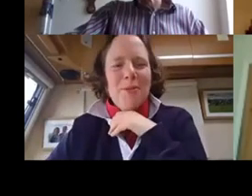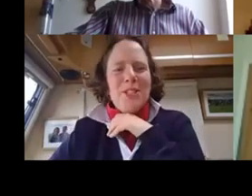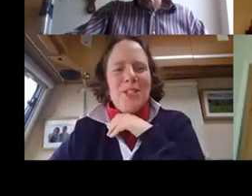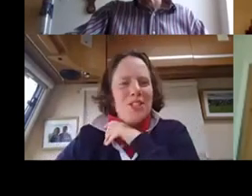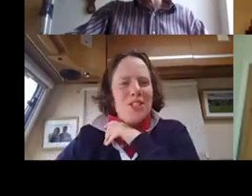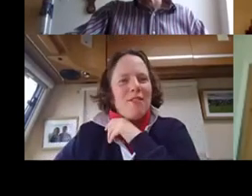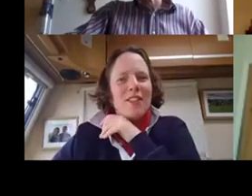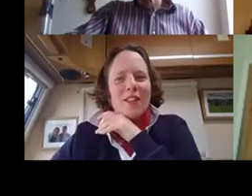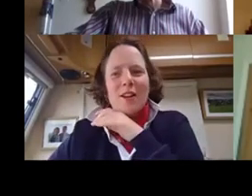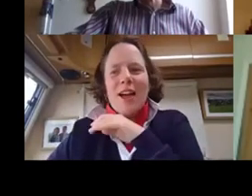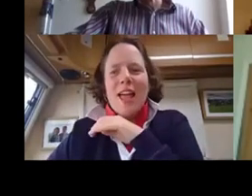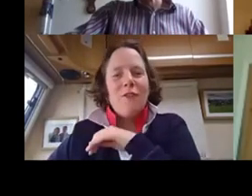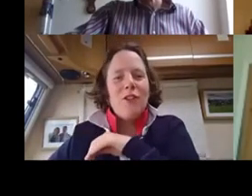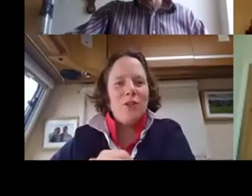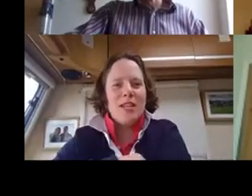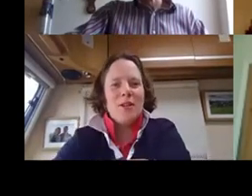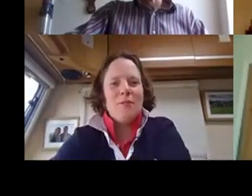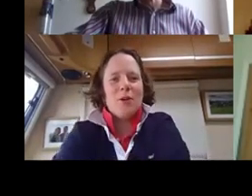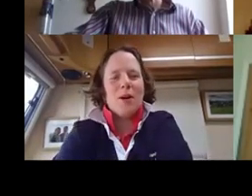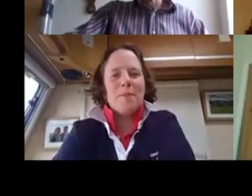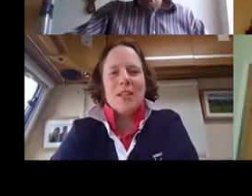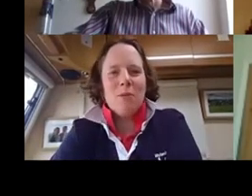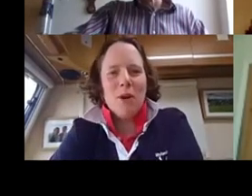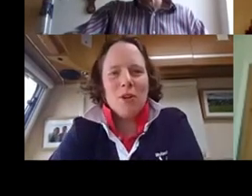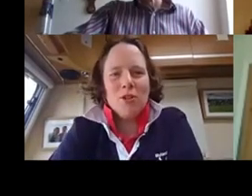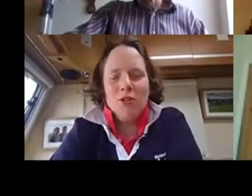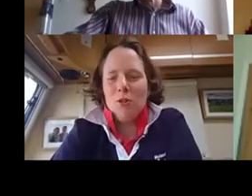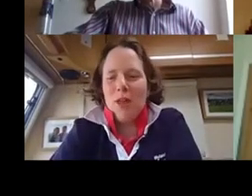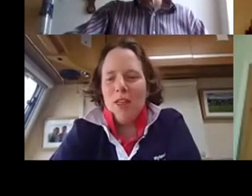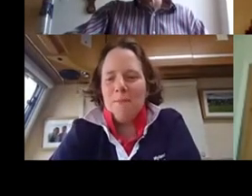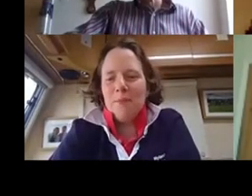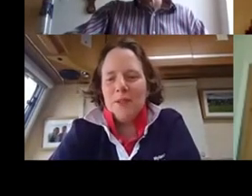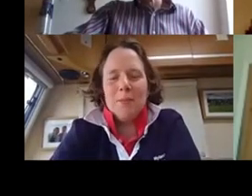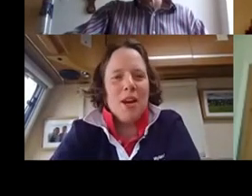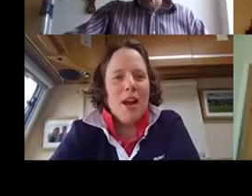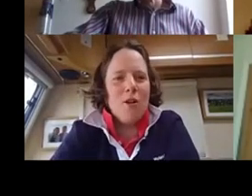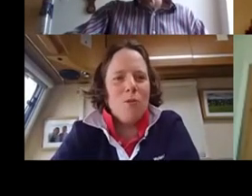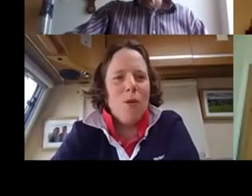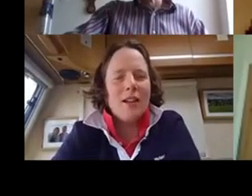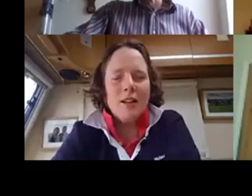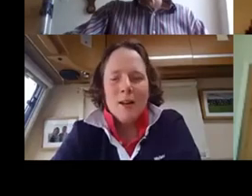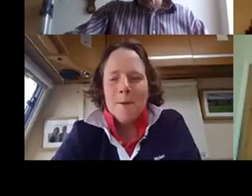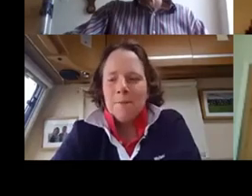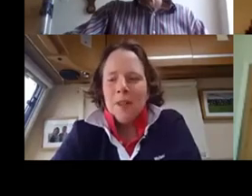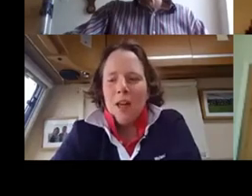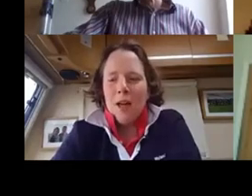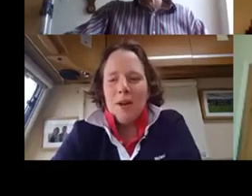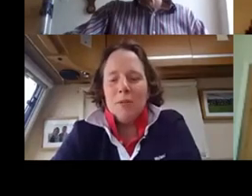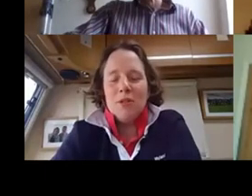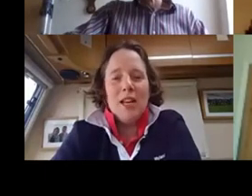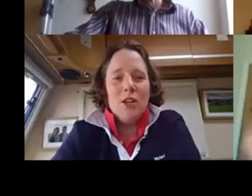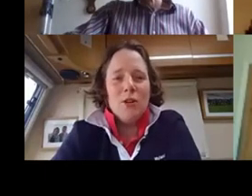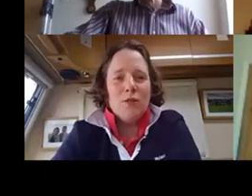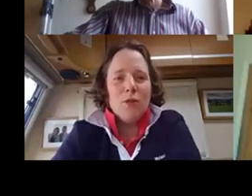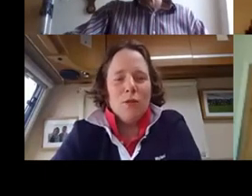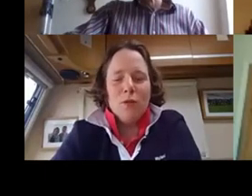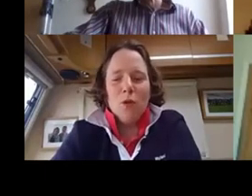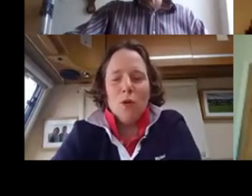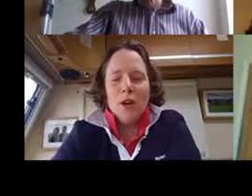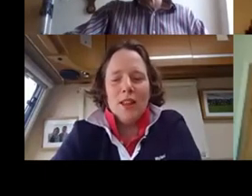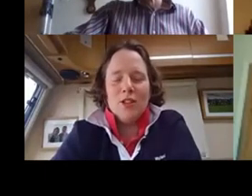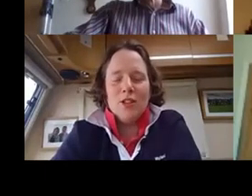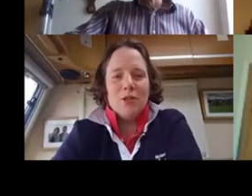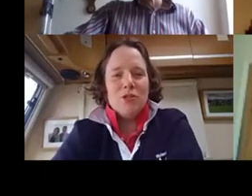Yeah, I was just sharing that I have used TeamViewer as a remote control with someone I know well, and it was really useful